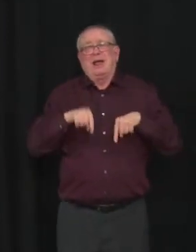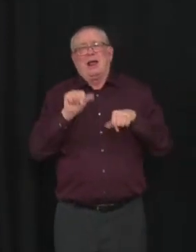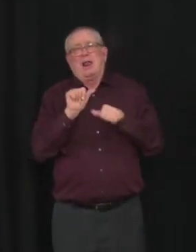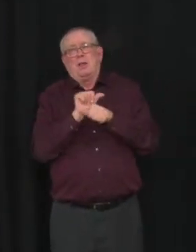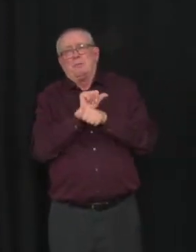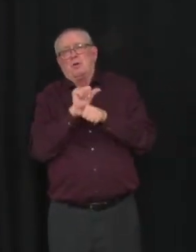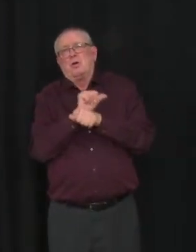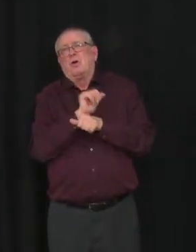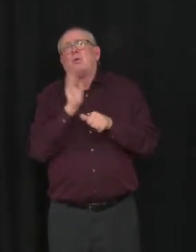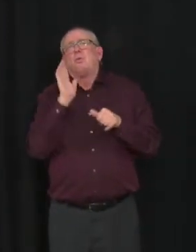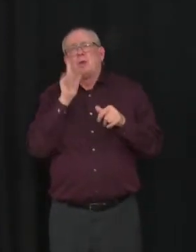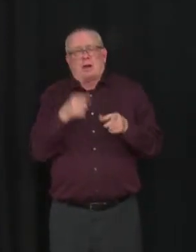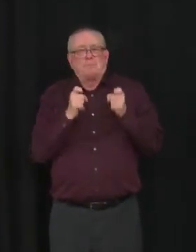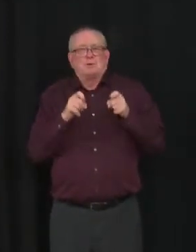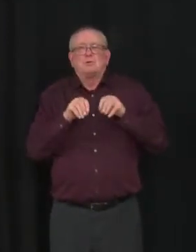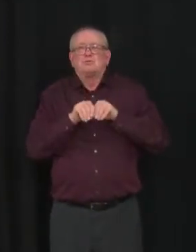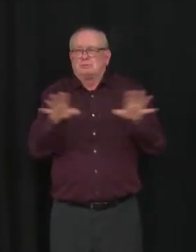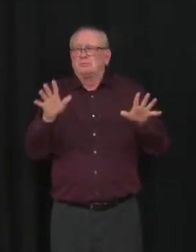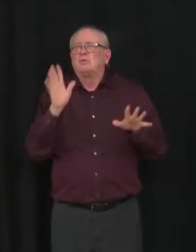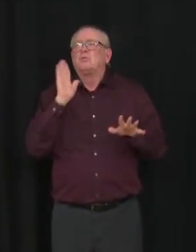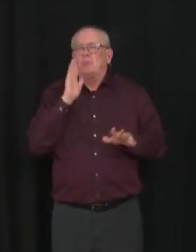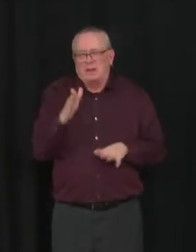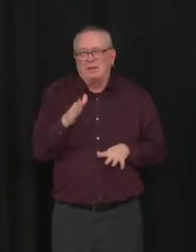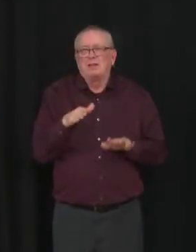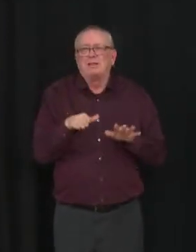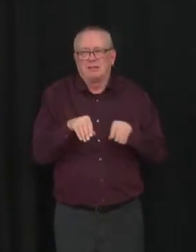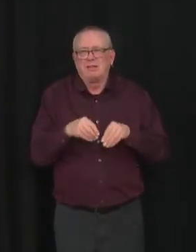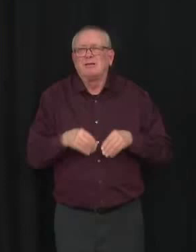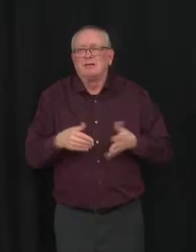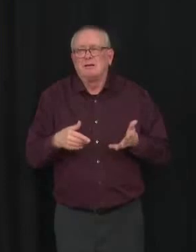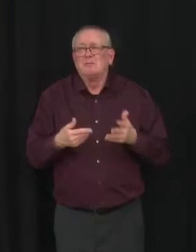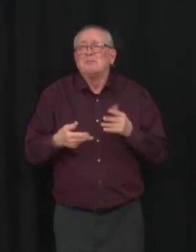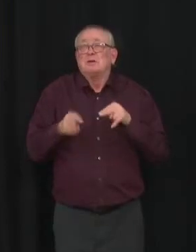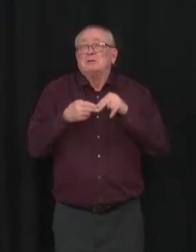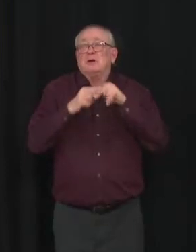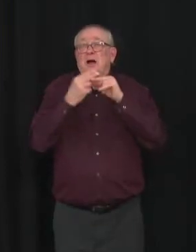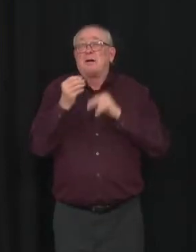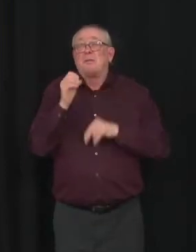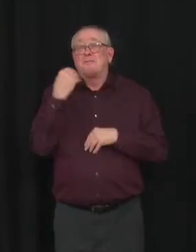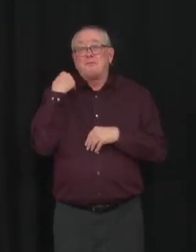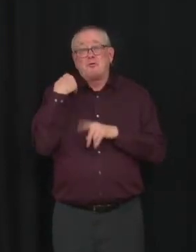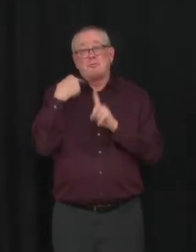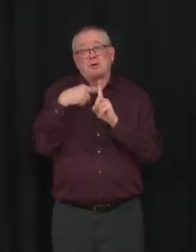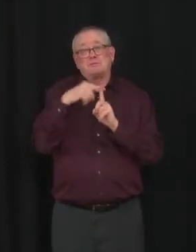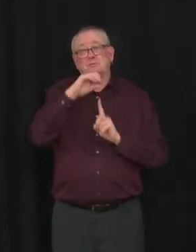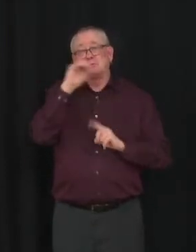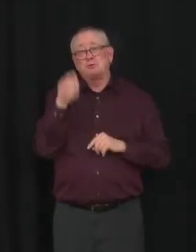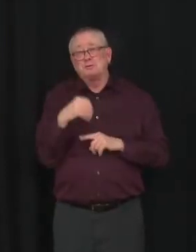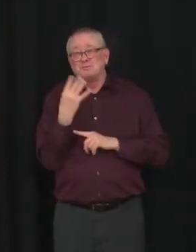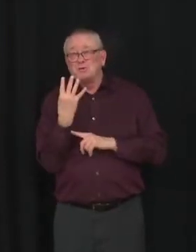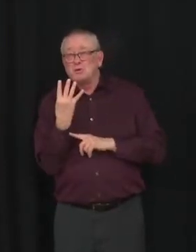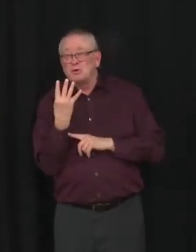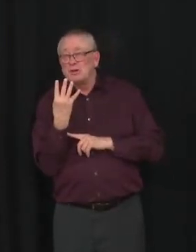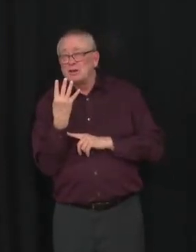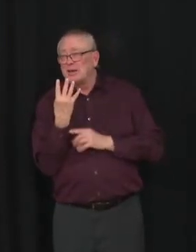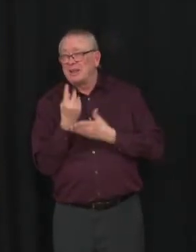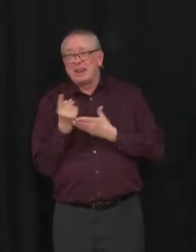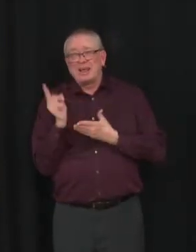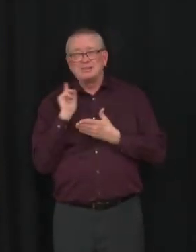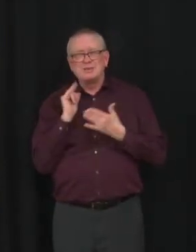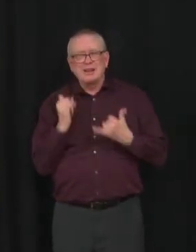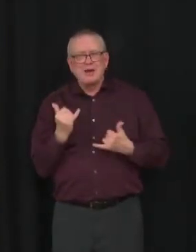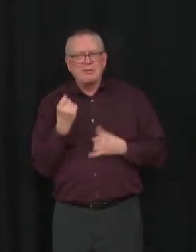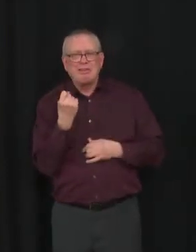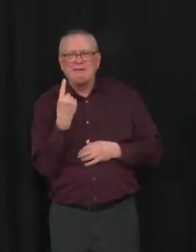know, we've gone from a positivity rate in the range of 4% to 11% today. We should all be very concerned about that. That's why we are announcing